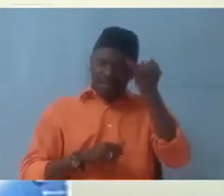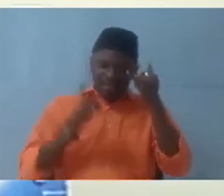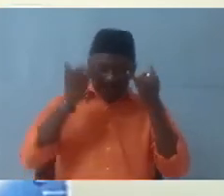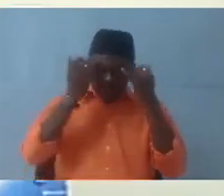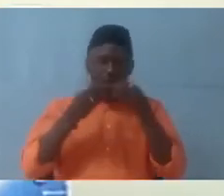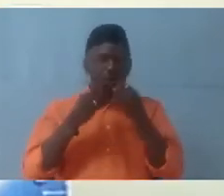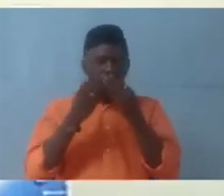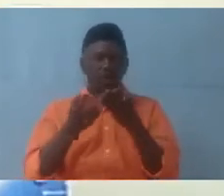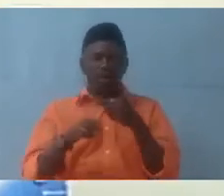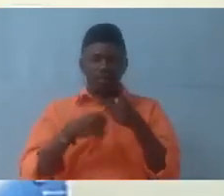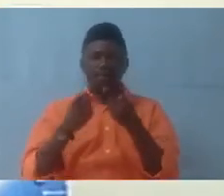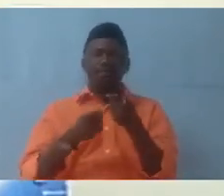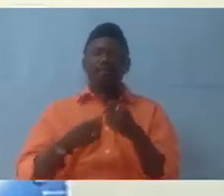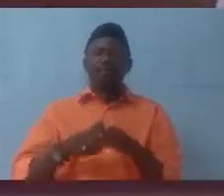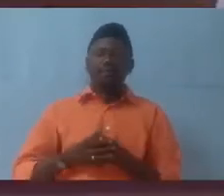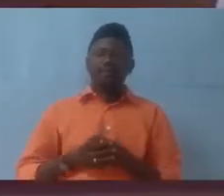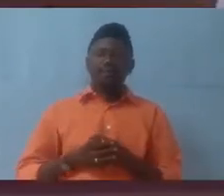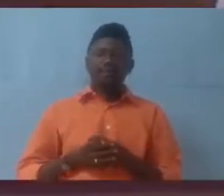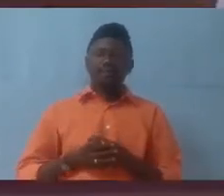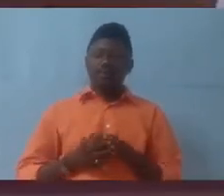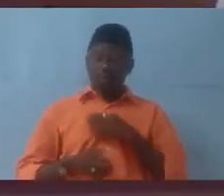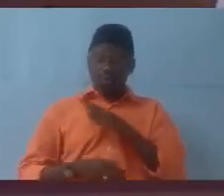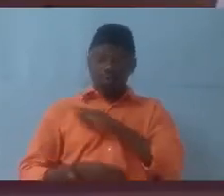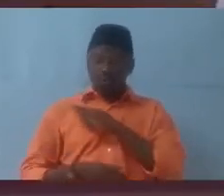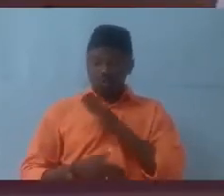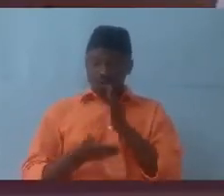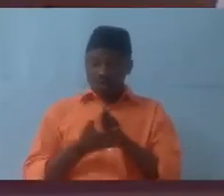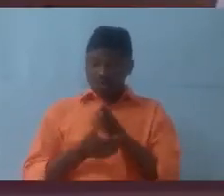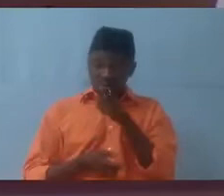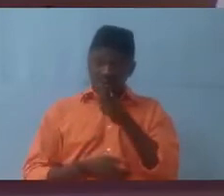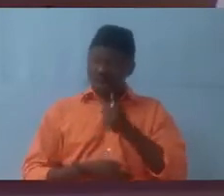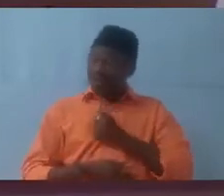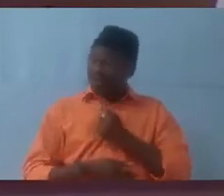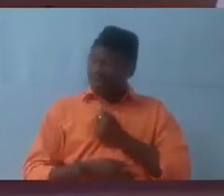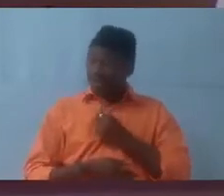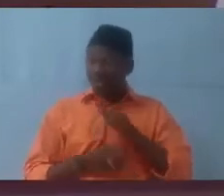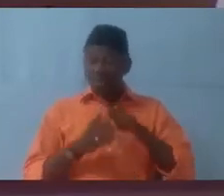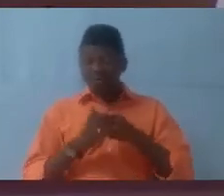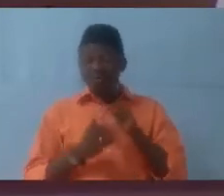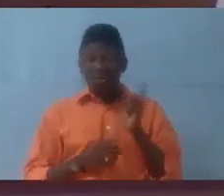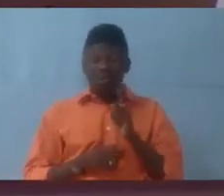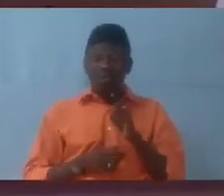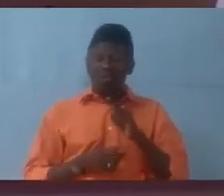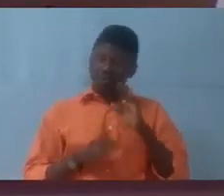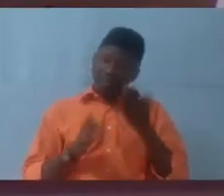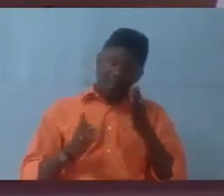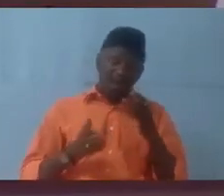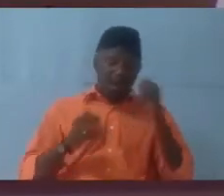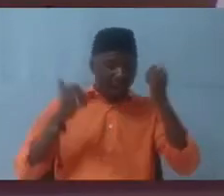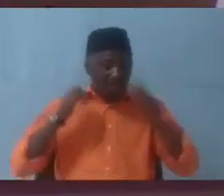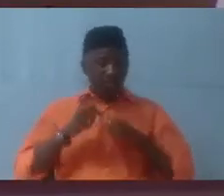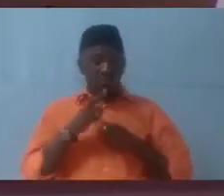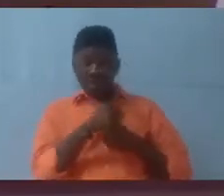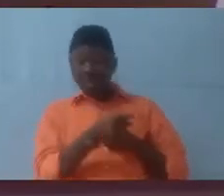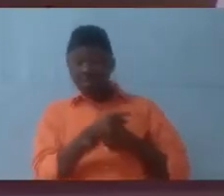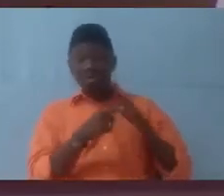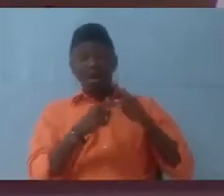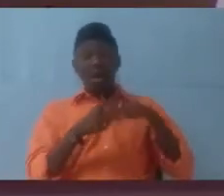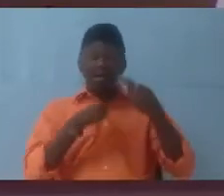towards him. Was it also the fact that you were afraid of what might happen to him after that meeting?